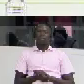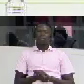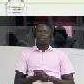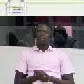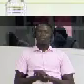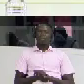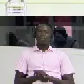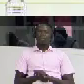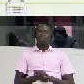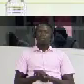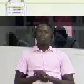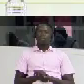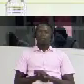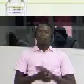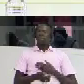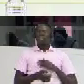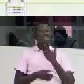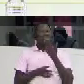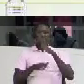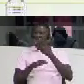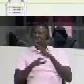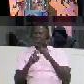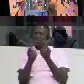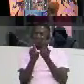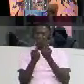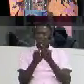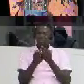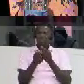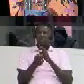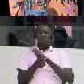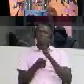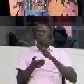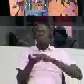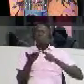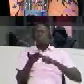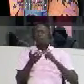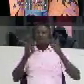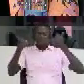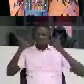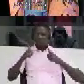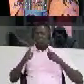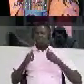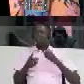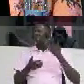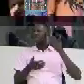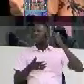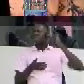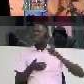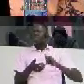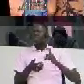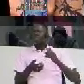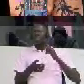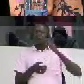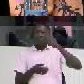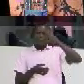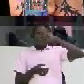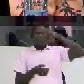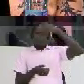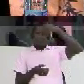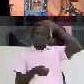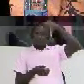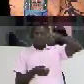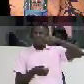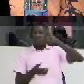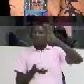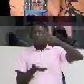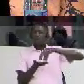happen in that year at the police headquarters in Banjul? ci atum 2009 boobu noonu ndax am na dara